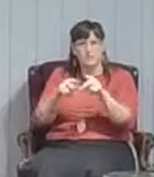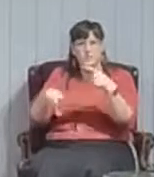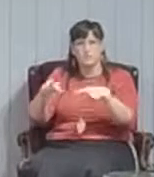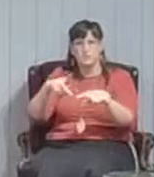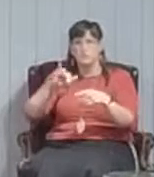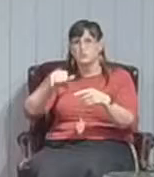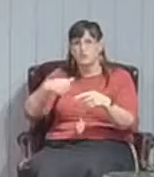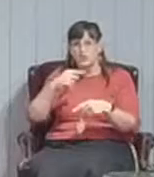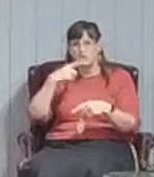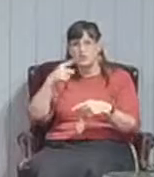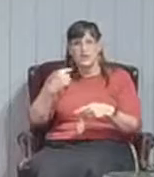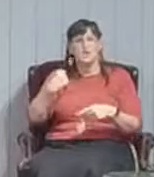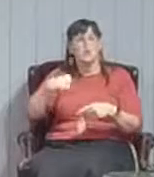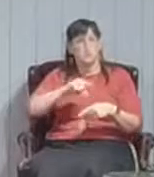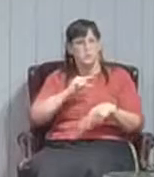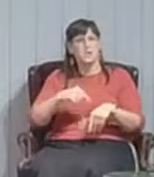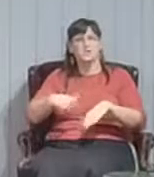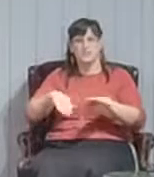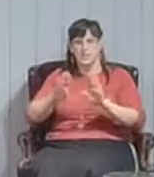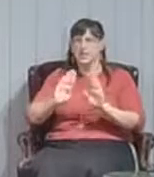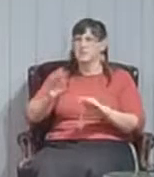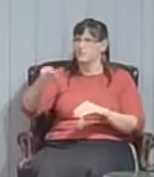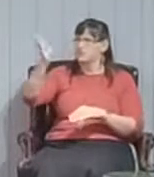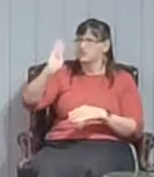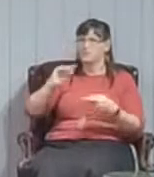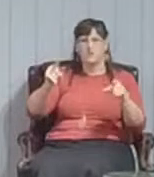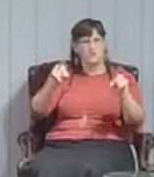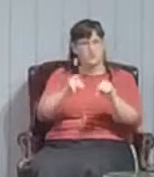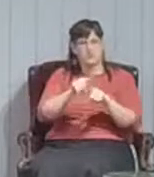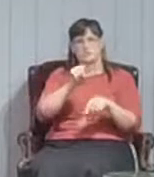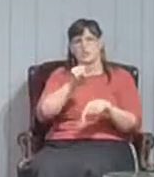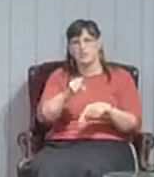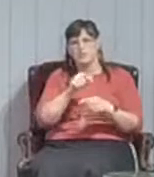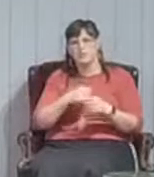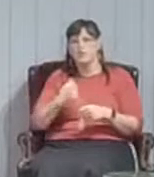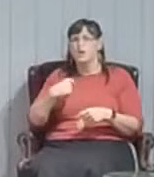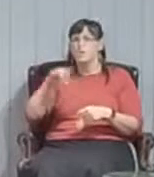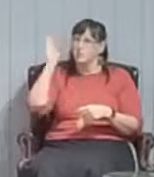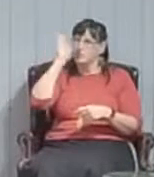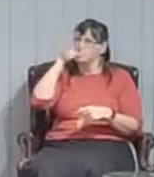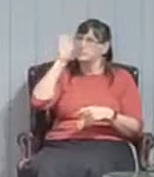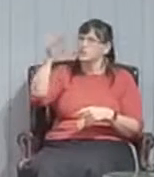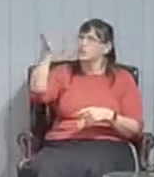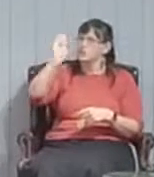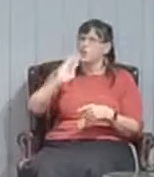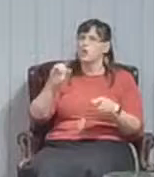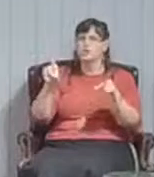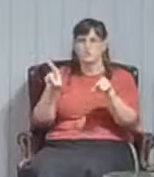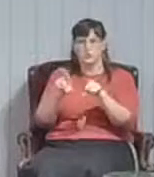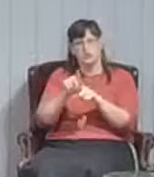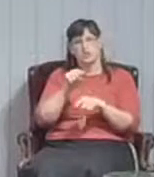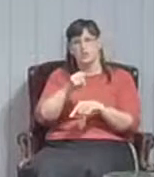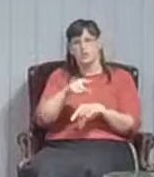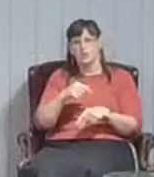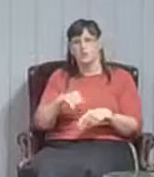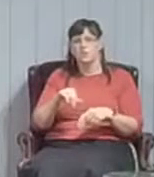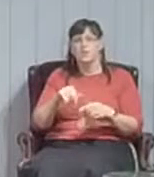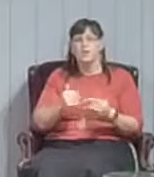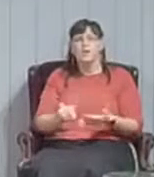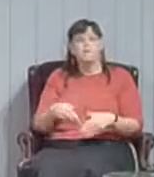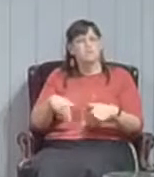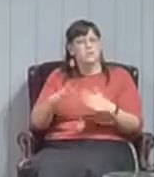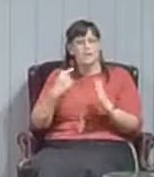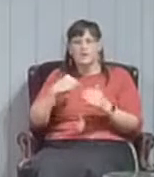just said, "We sacrifice to God just like you do, and we seek God just like you do, help us, let